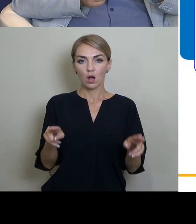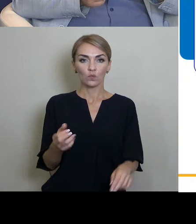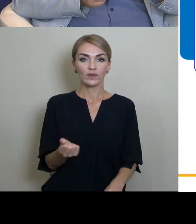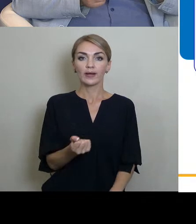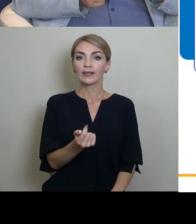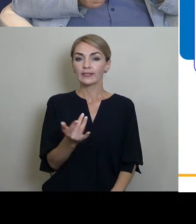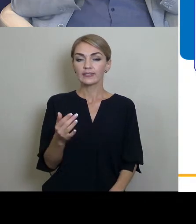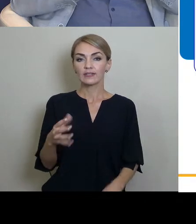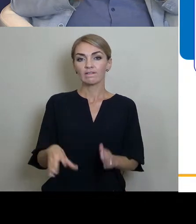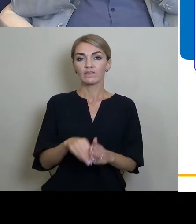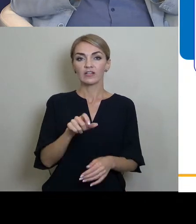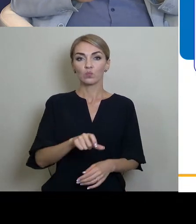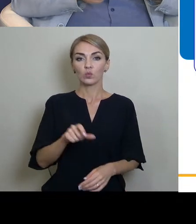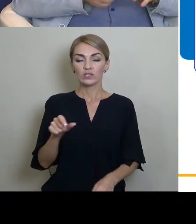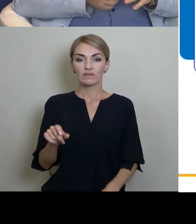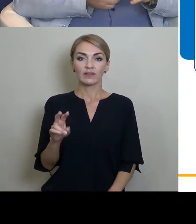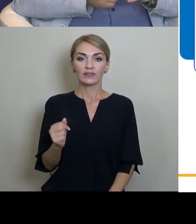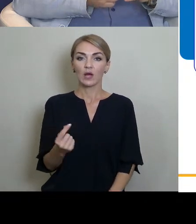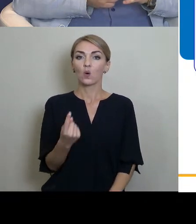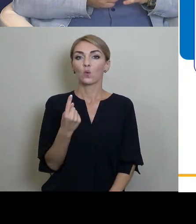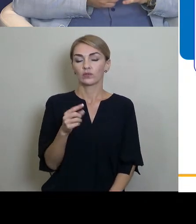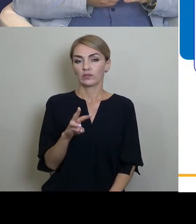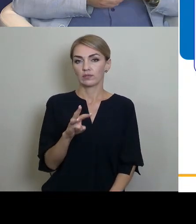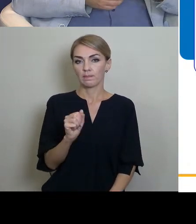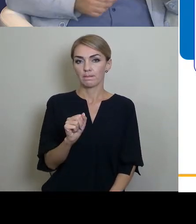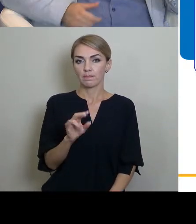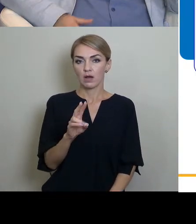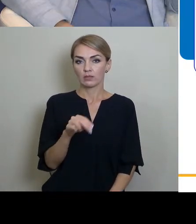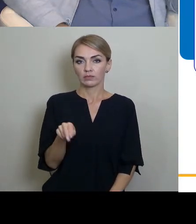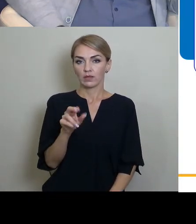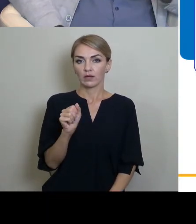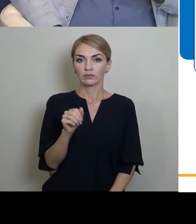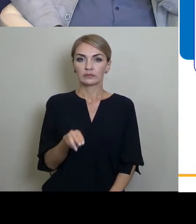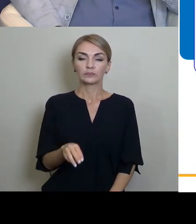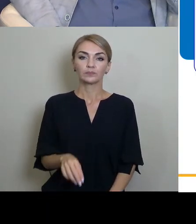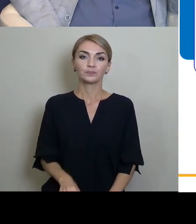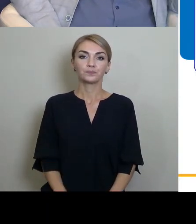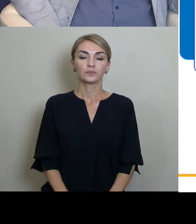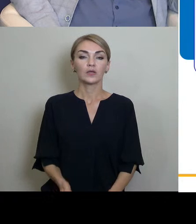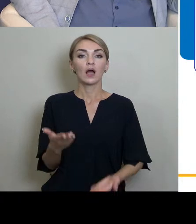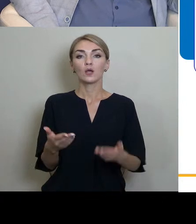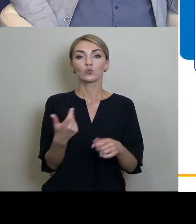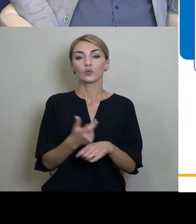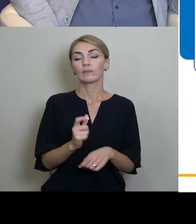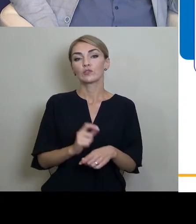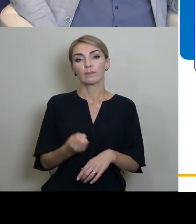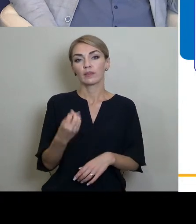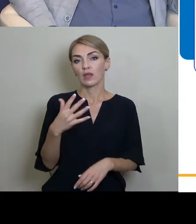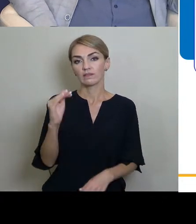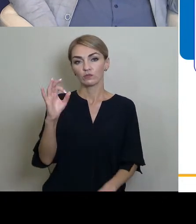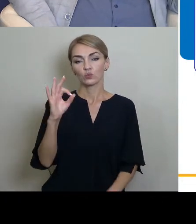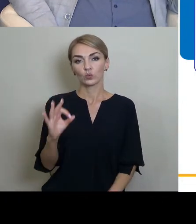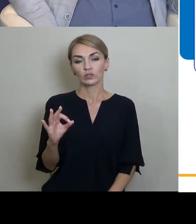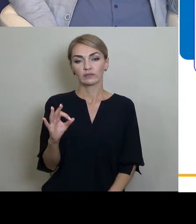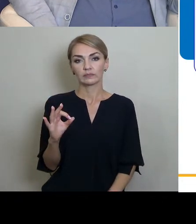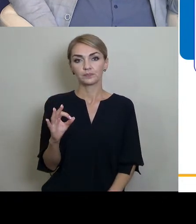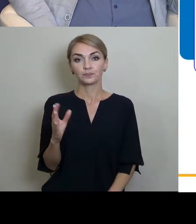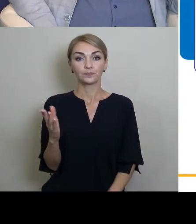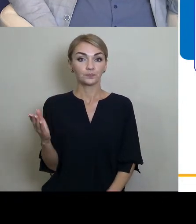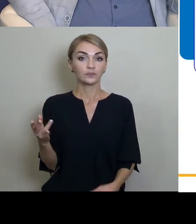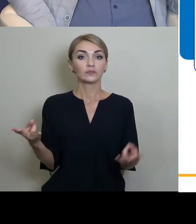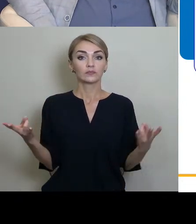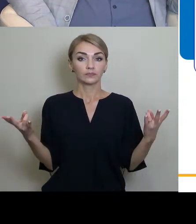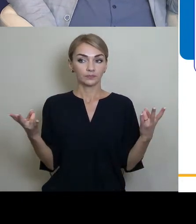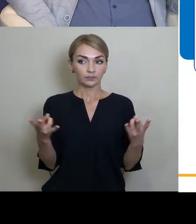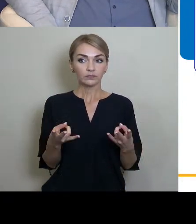deviation of 50%, the same number of voters per mandate that we are going to have here. What if it is more than 15, not 50